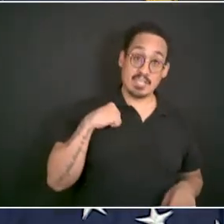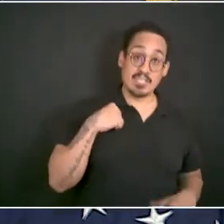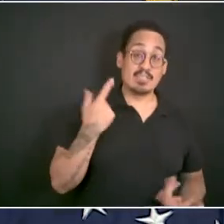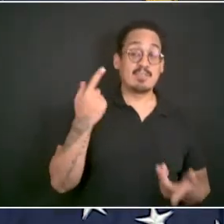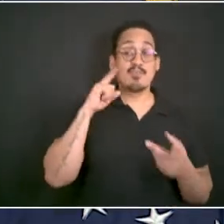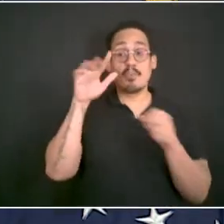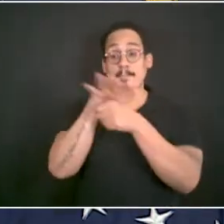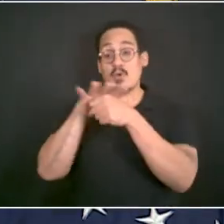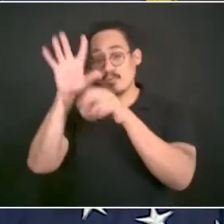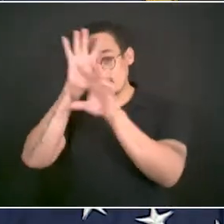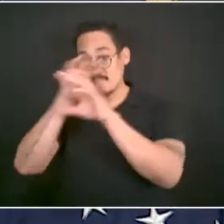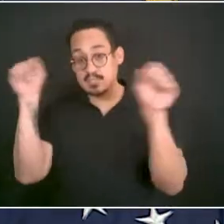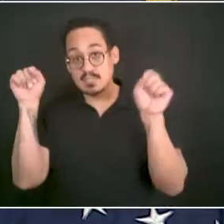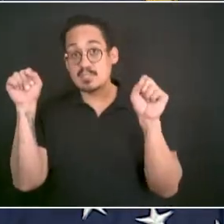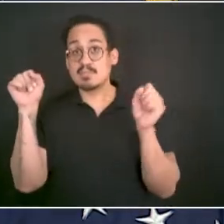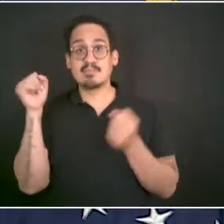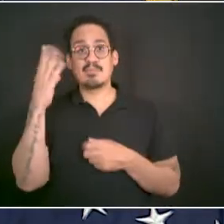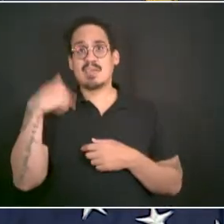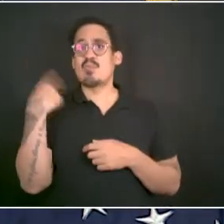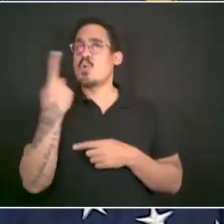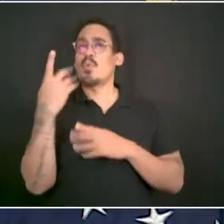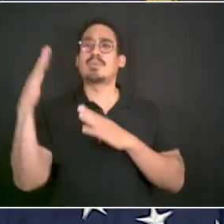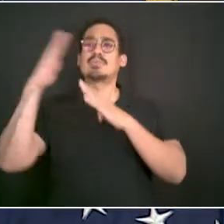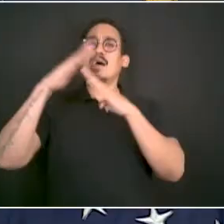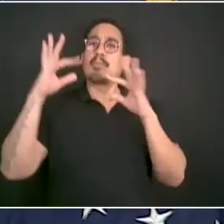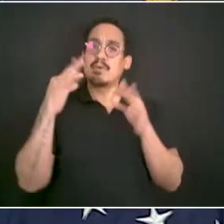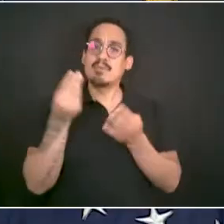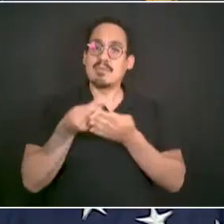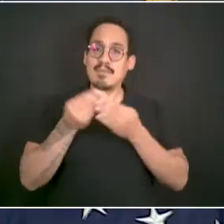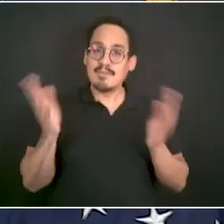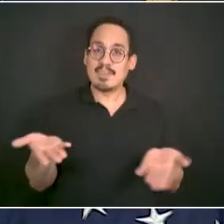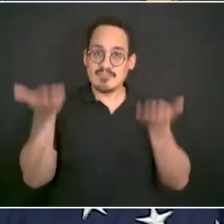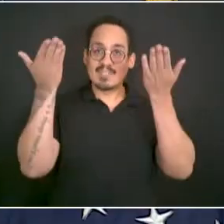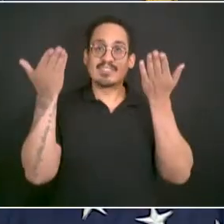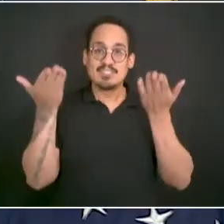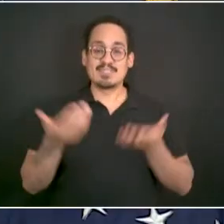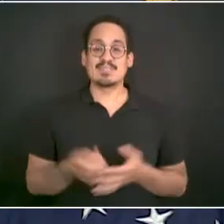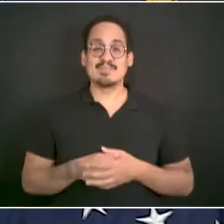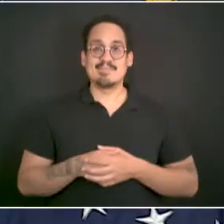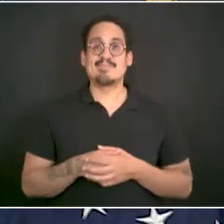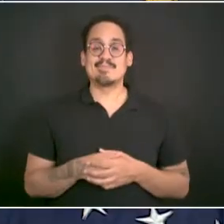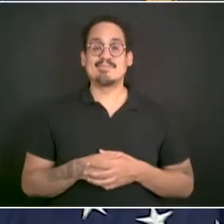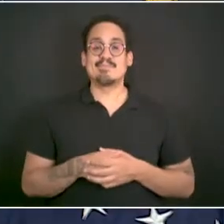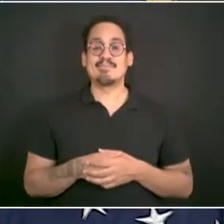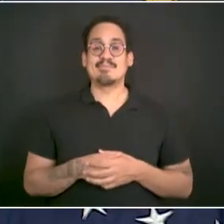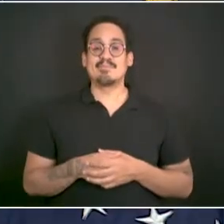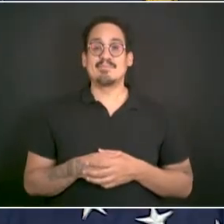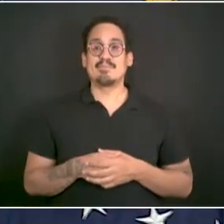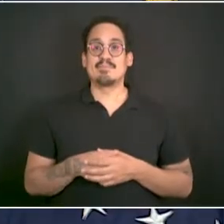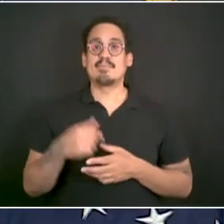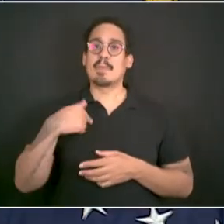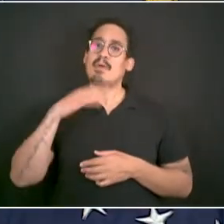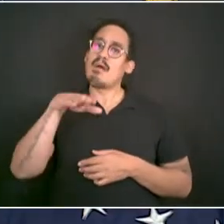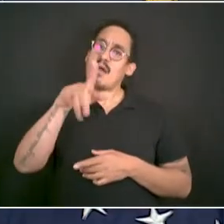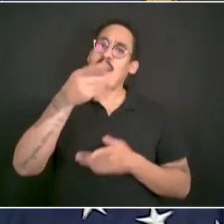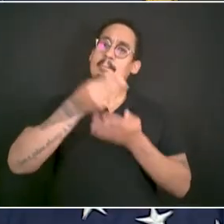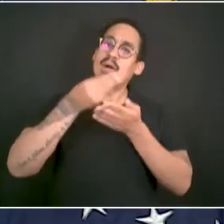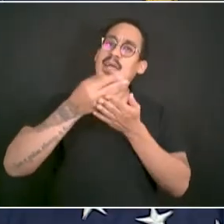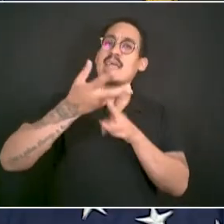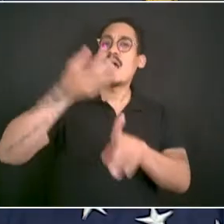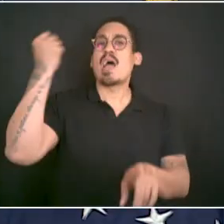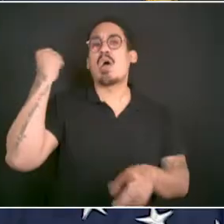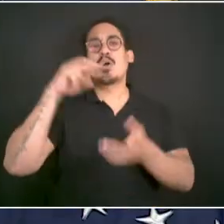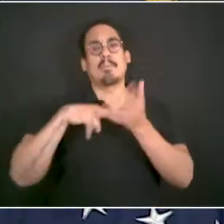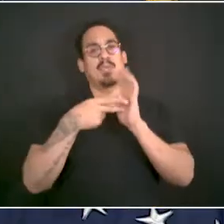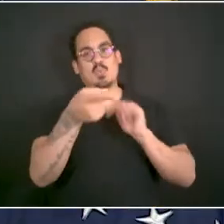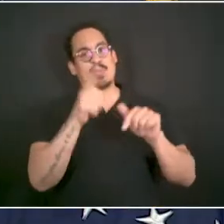And I was always a top fundraiser. So it wasn't like, okay, Eric, you want to take money out of politics because you can't raise money. Every race that I